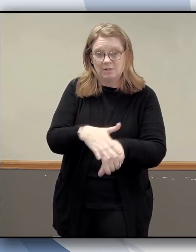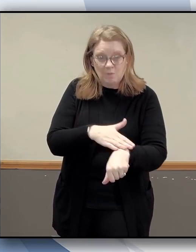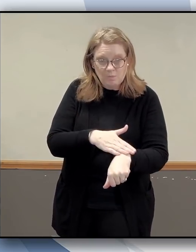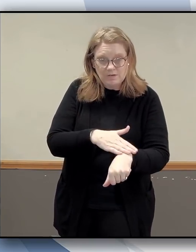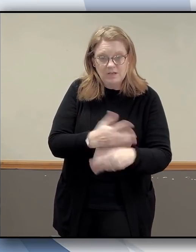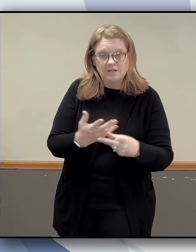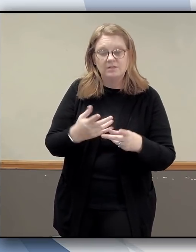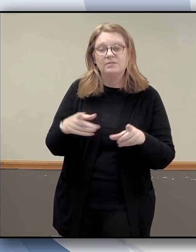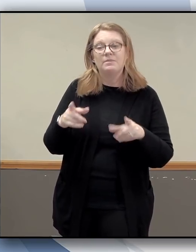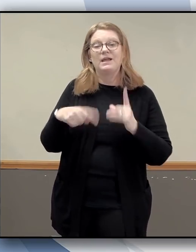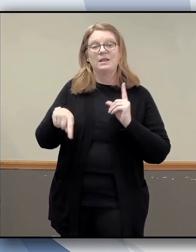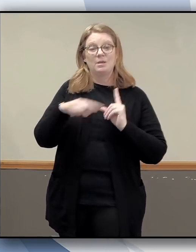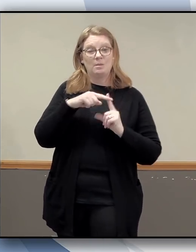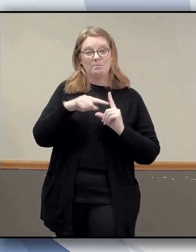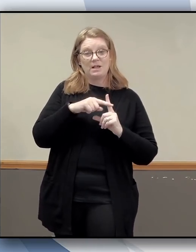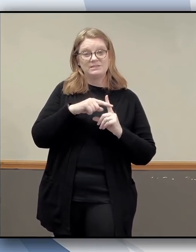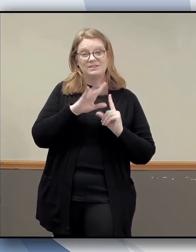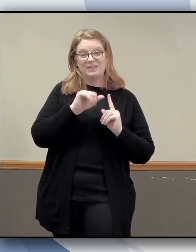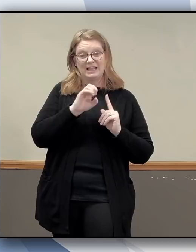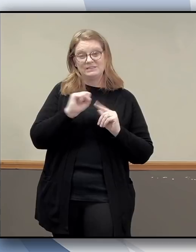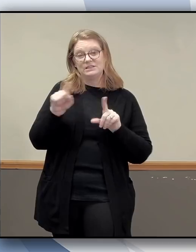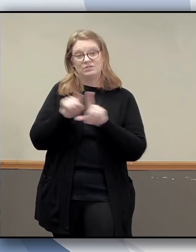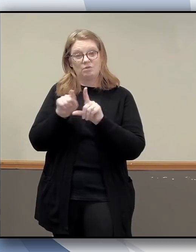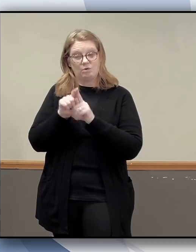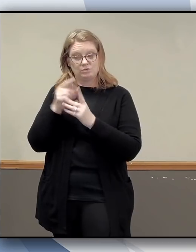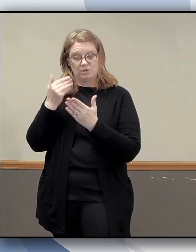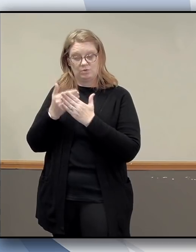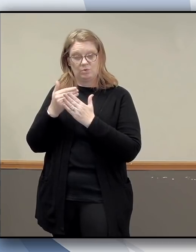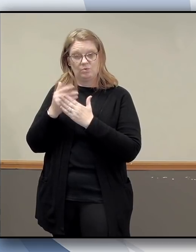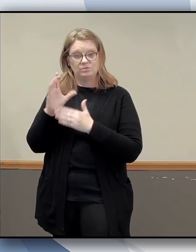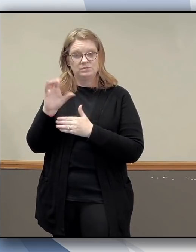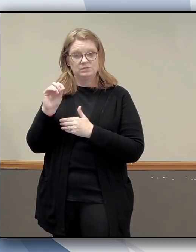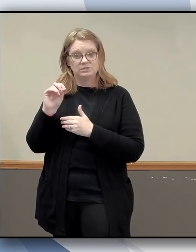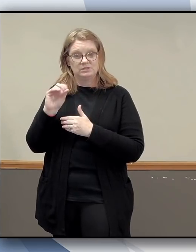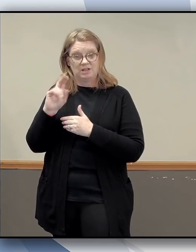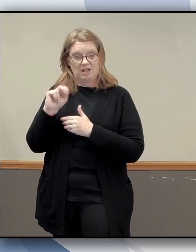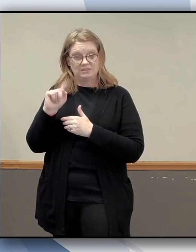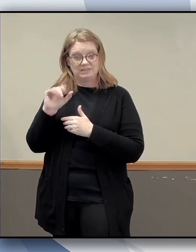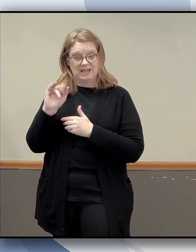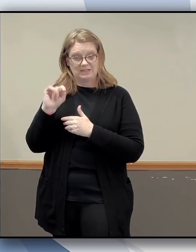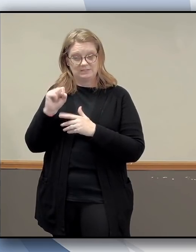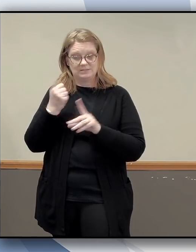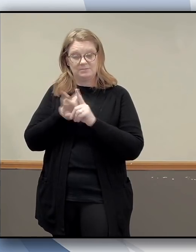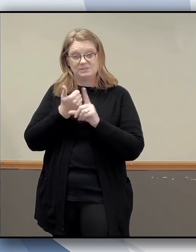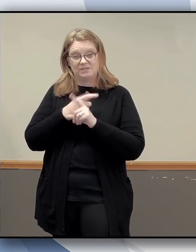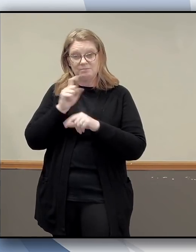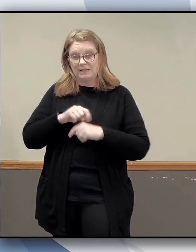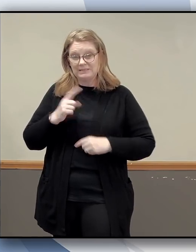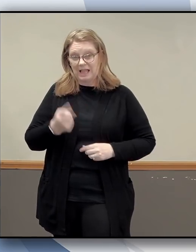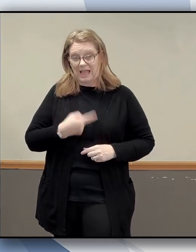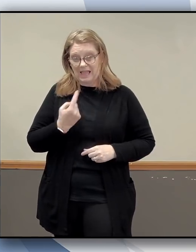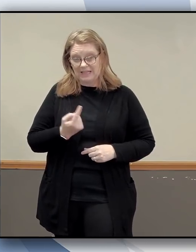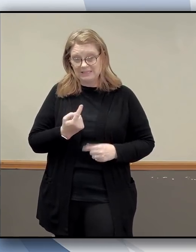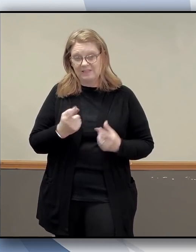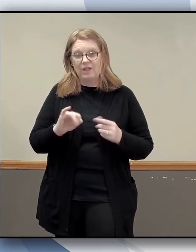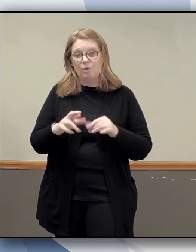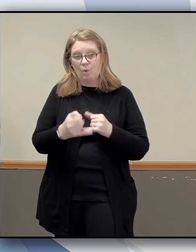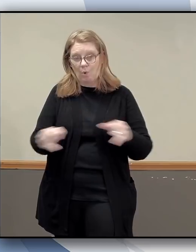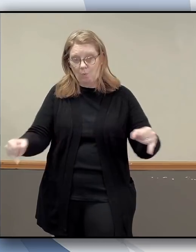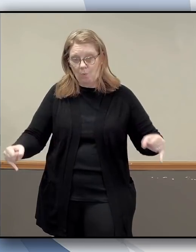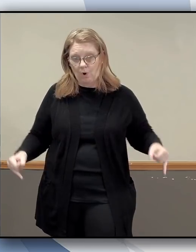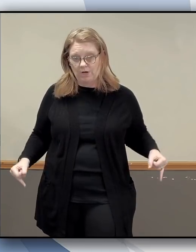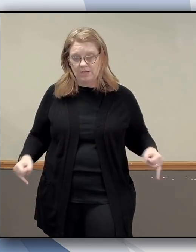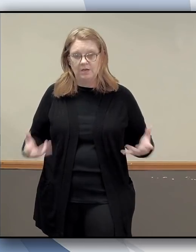cases and close contacts appropriately, either isolating or quarantining. Our hospital